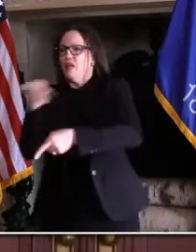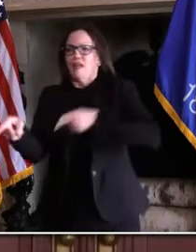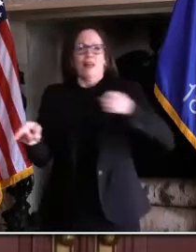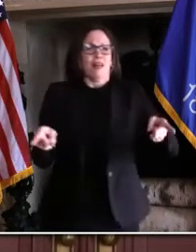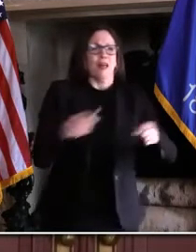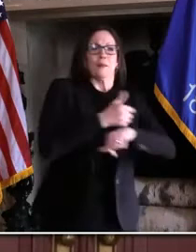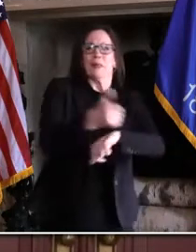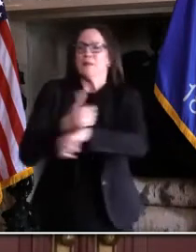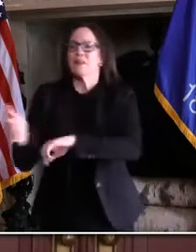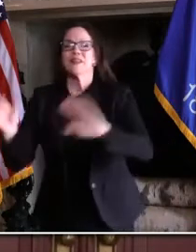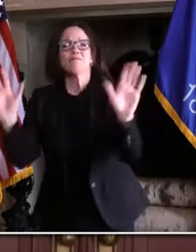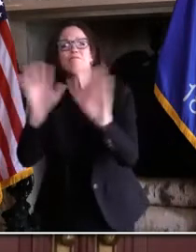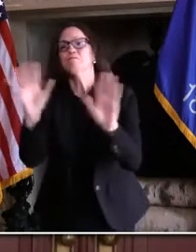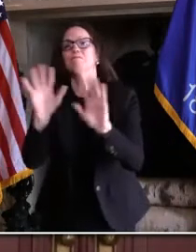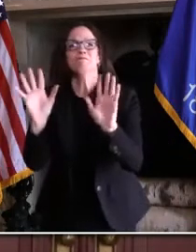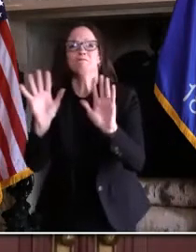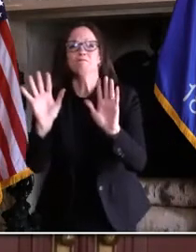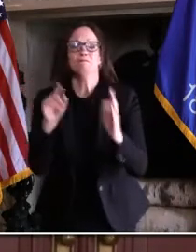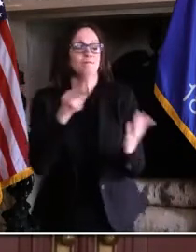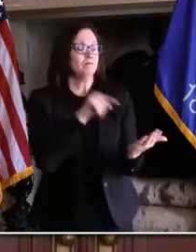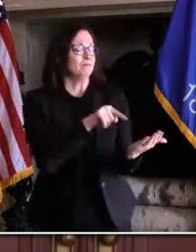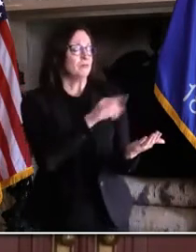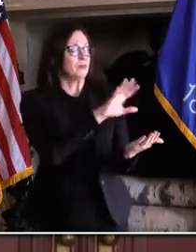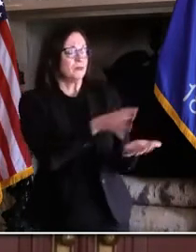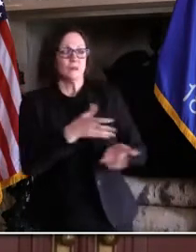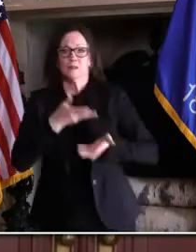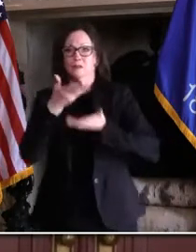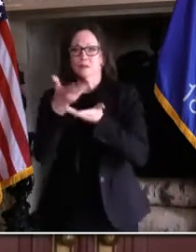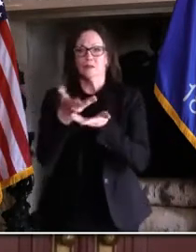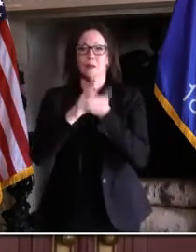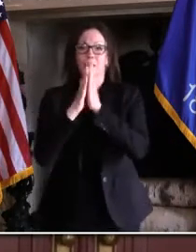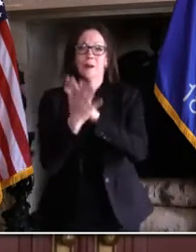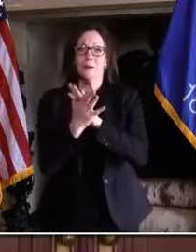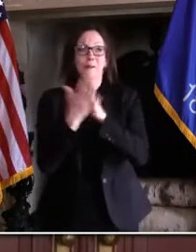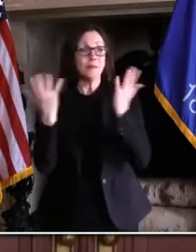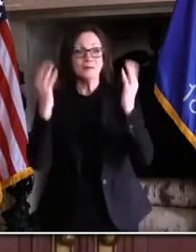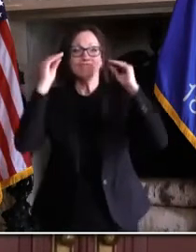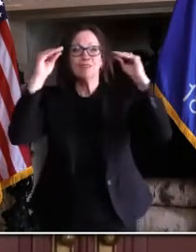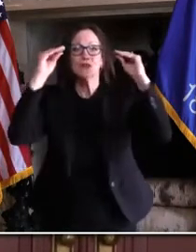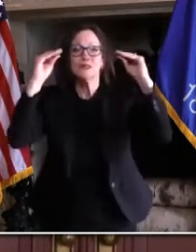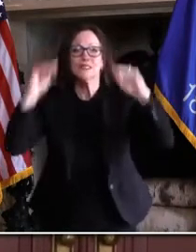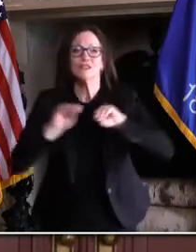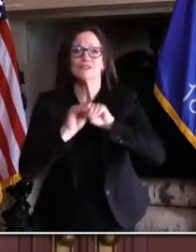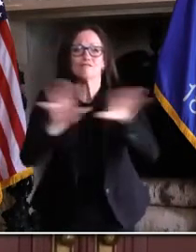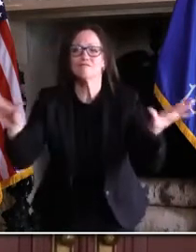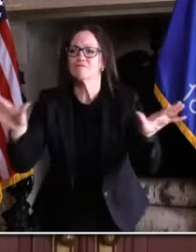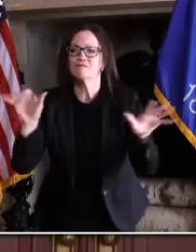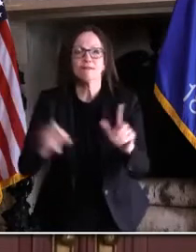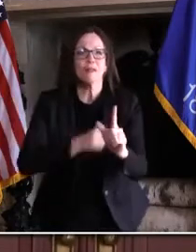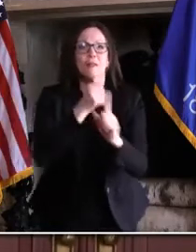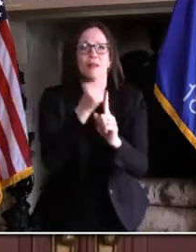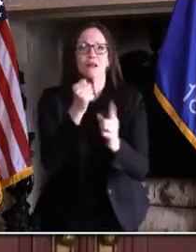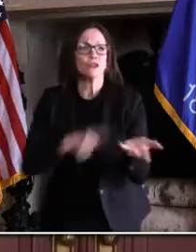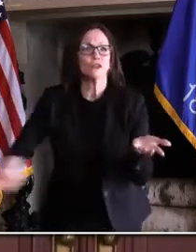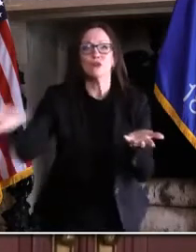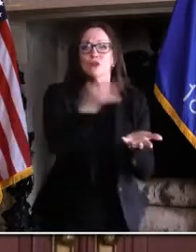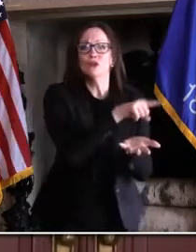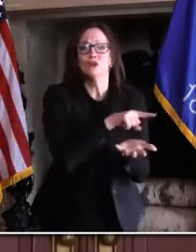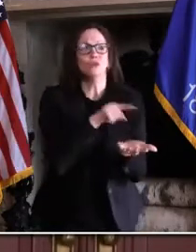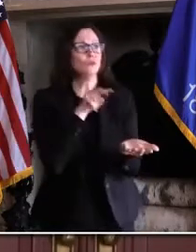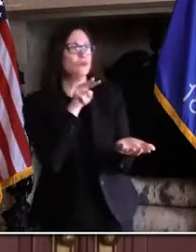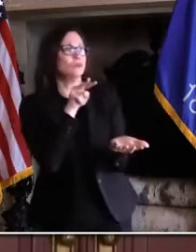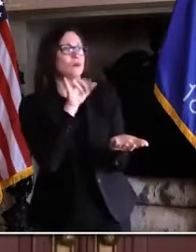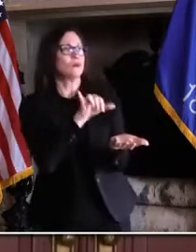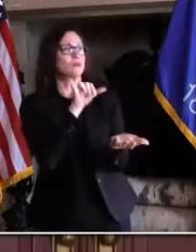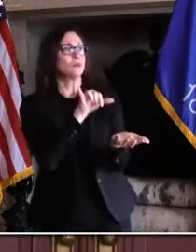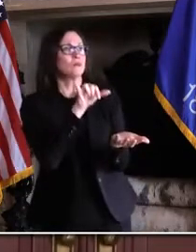compassionate, especially with the people who have tested positive for this virus." Now, I recognize that a lot of folks out there have